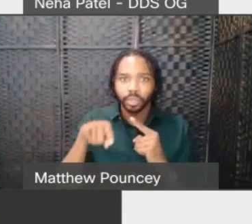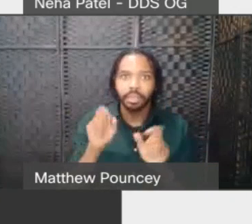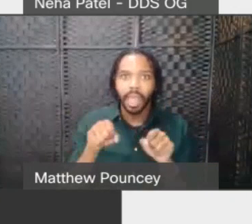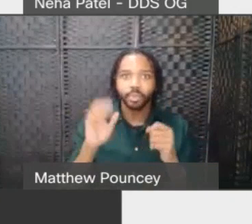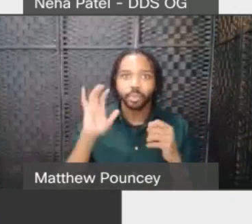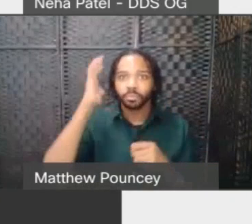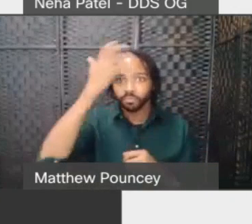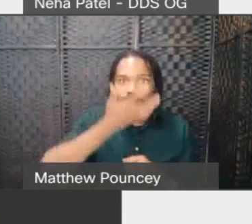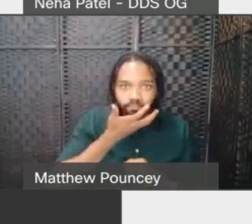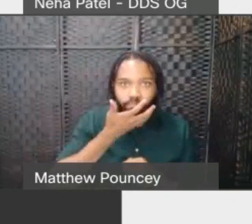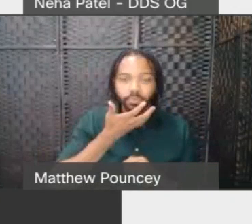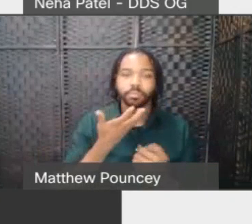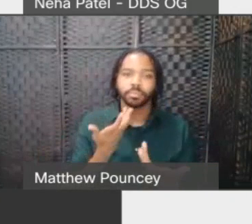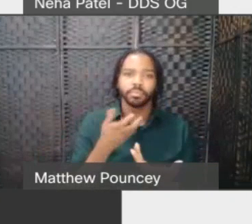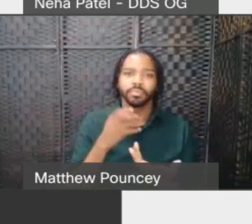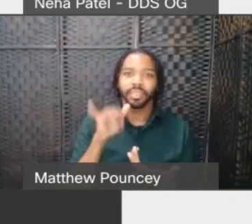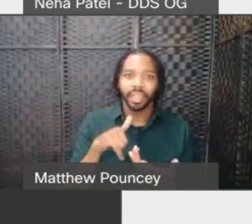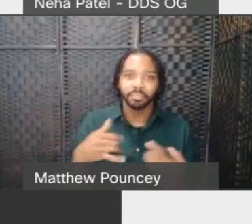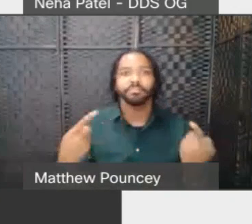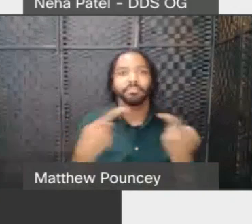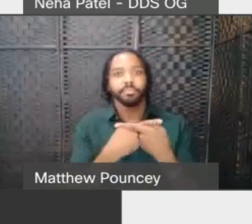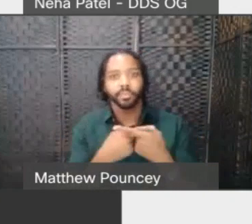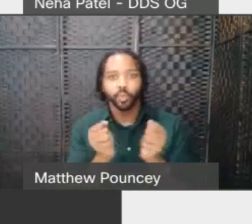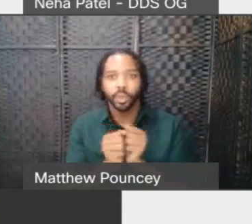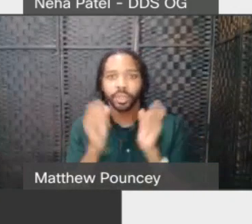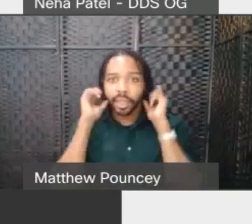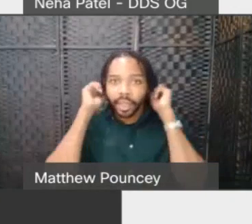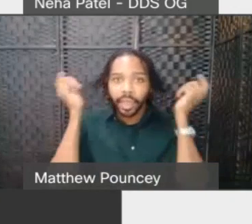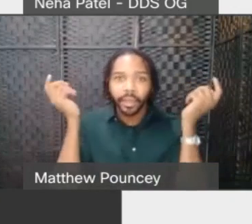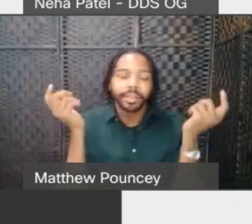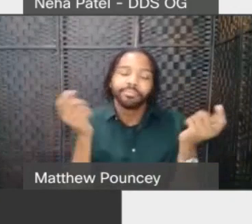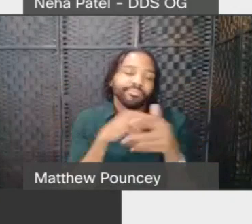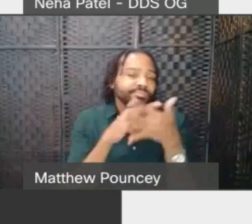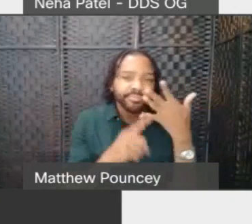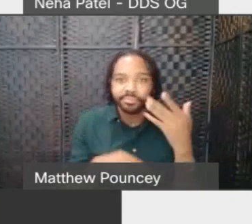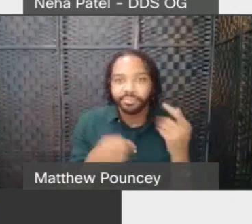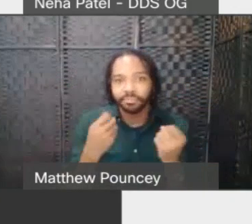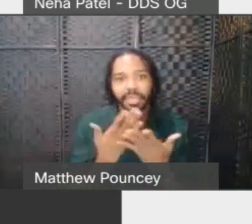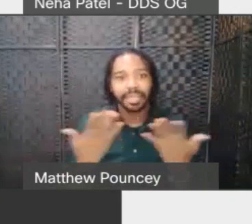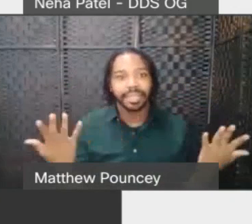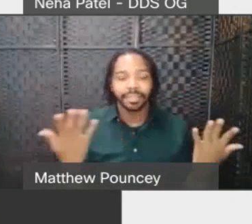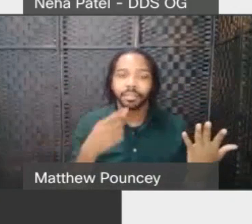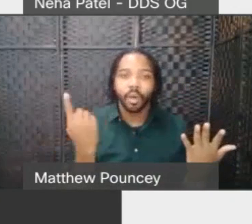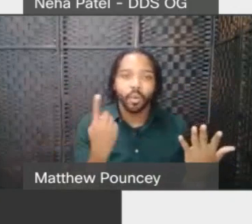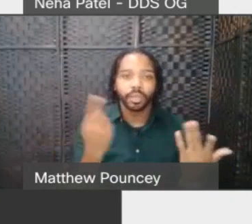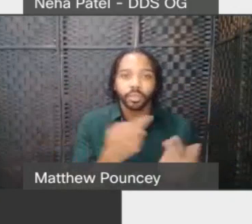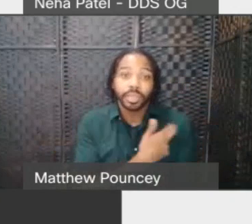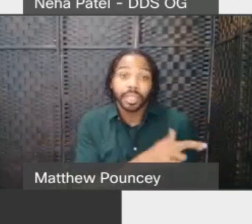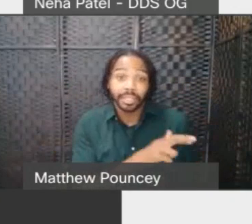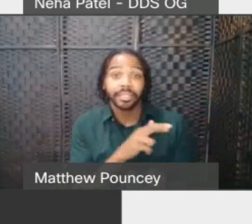face. Issues around people's hair. So there is a religious exemption form that we